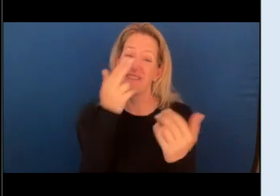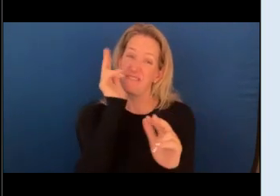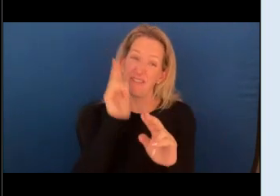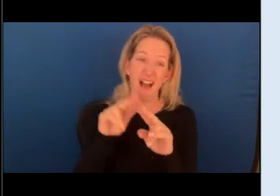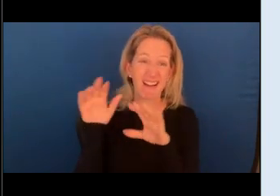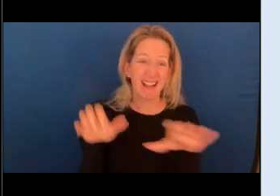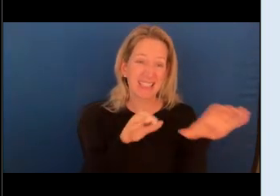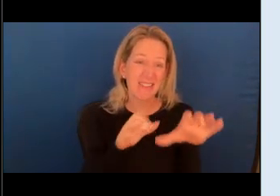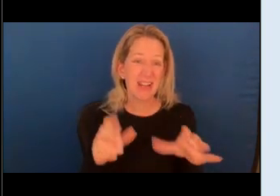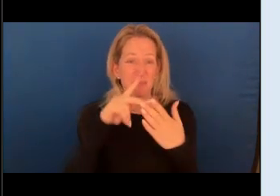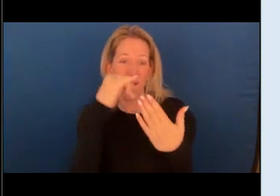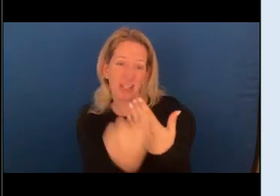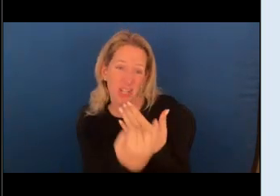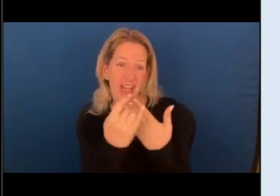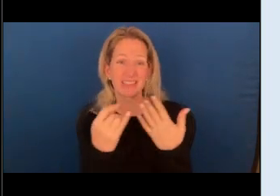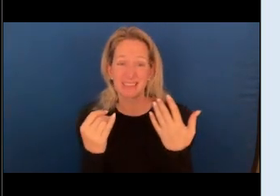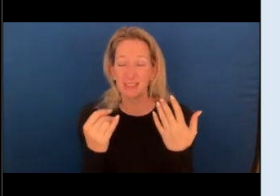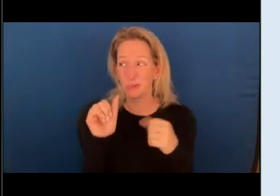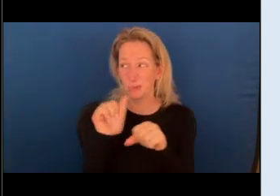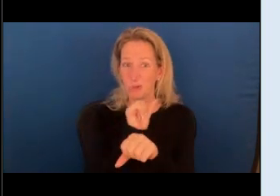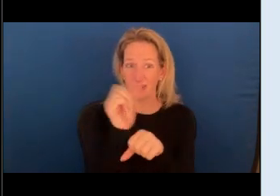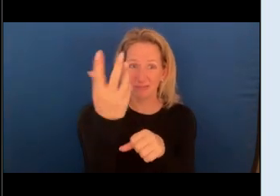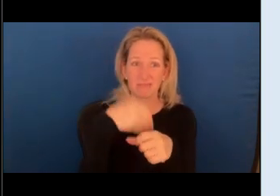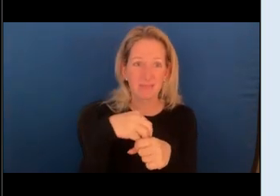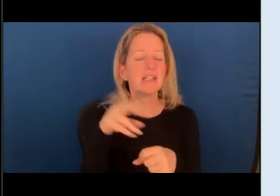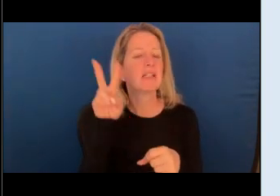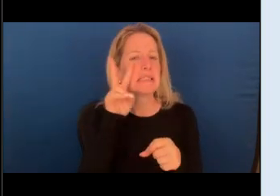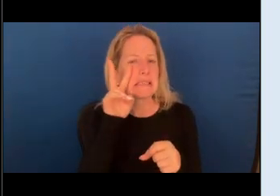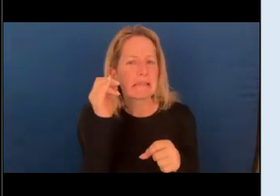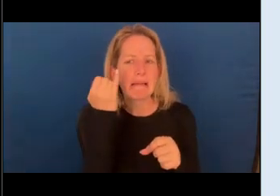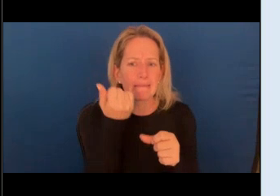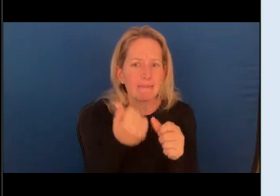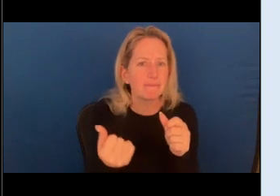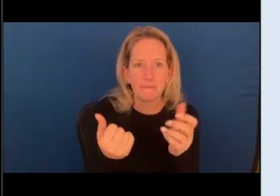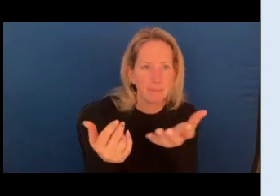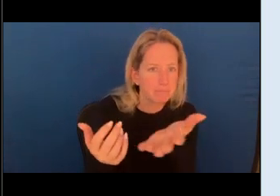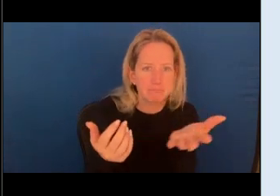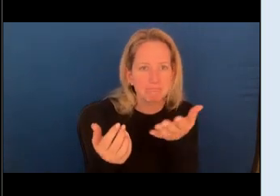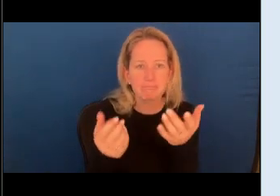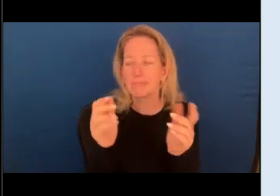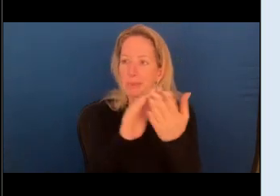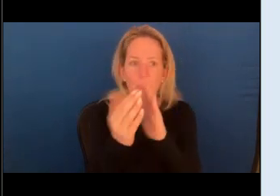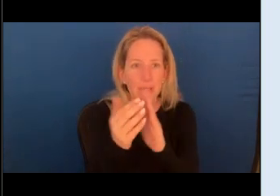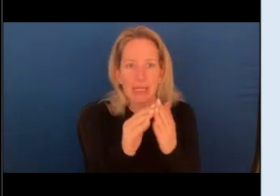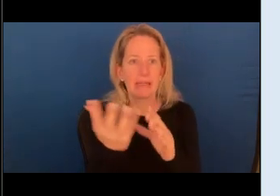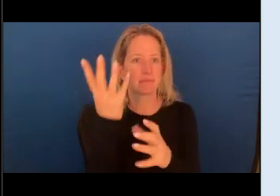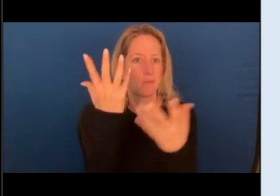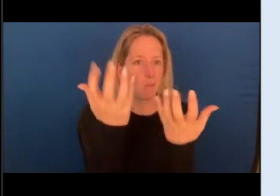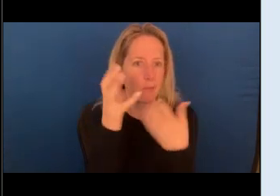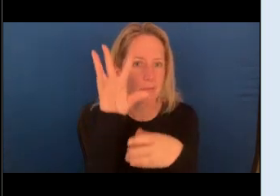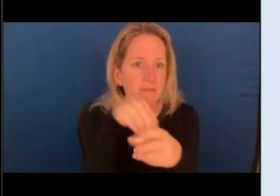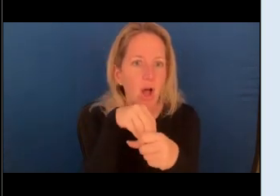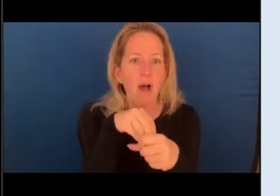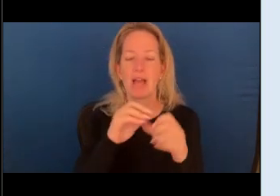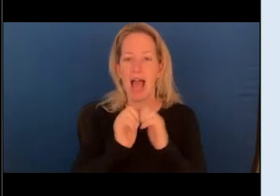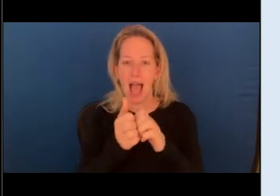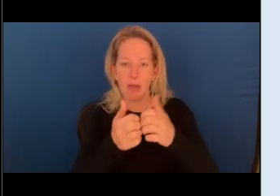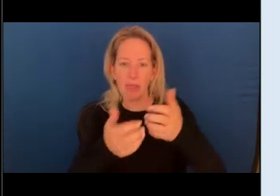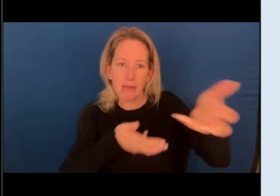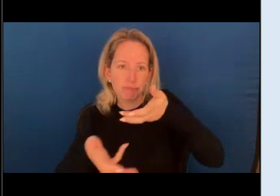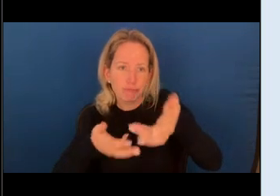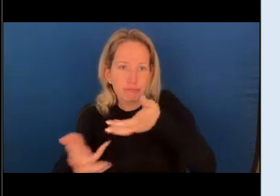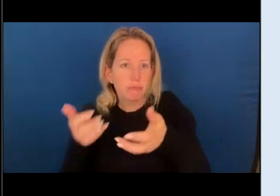on, seeing how everyone is involved in the marine debris sphere and how they interact with everyone else and